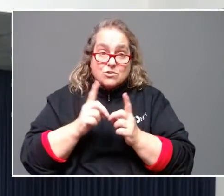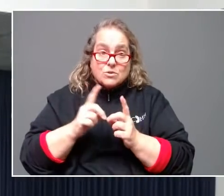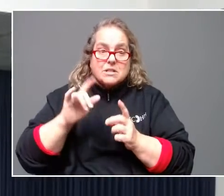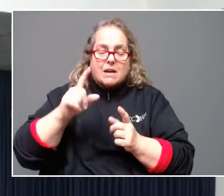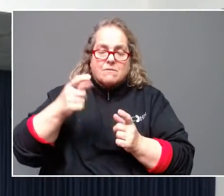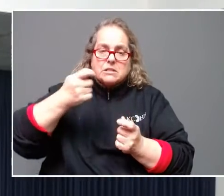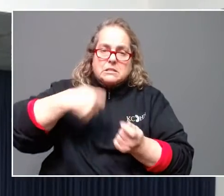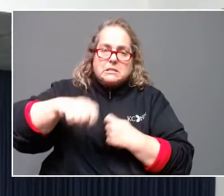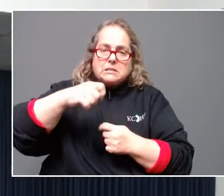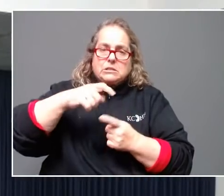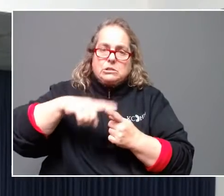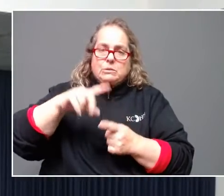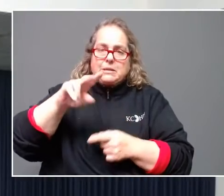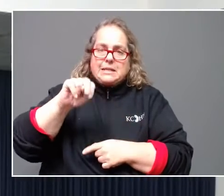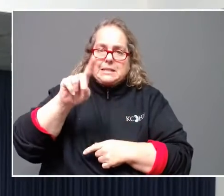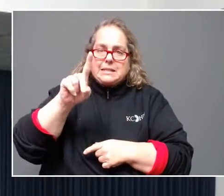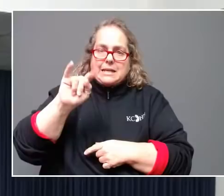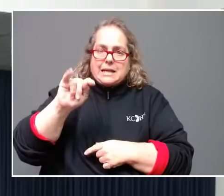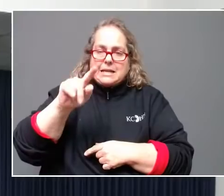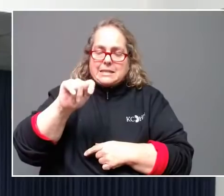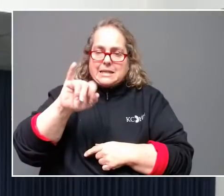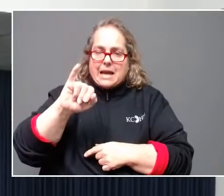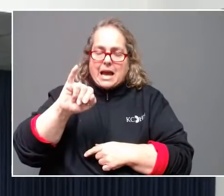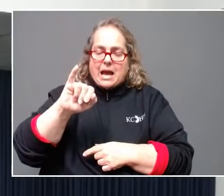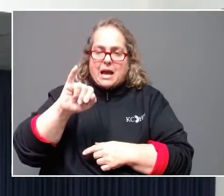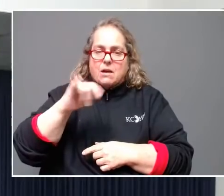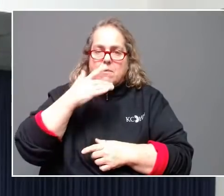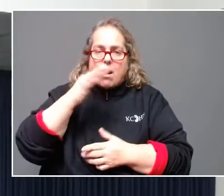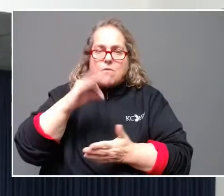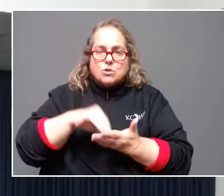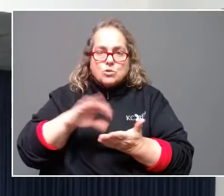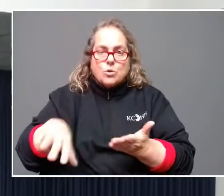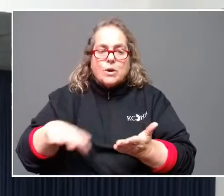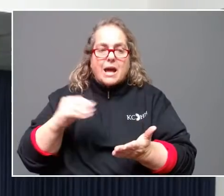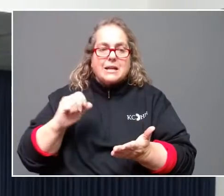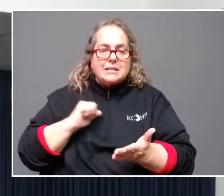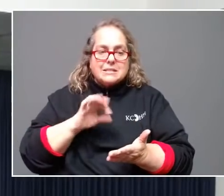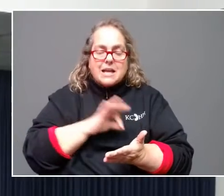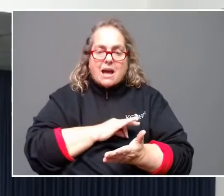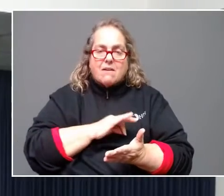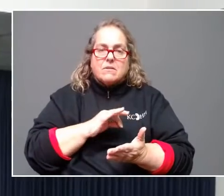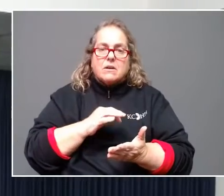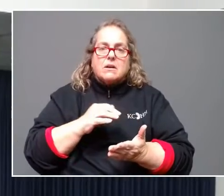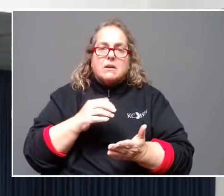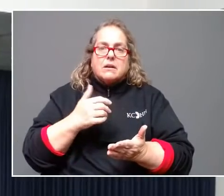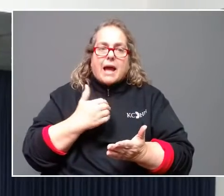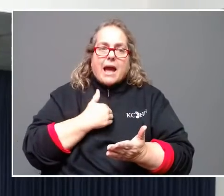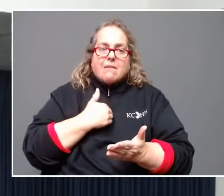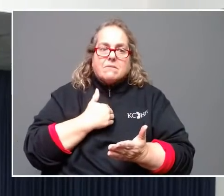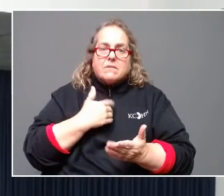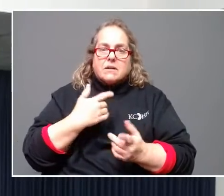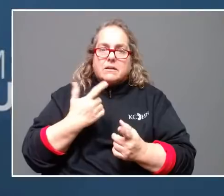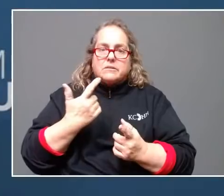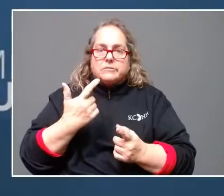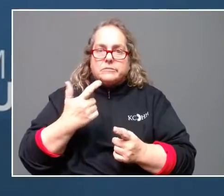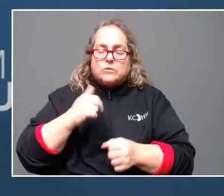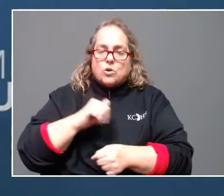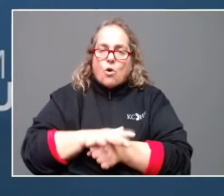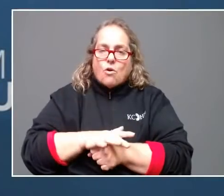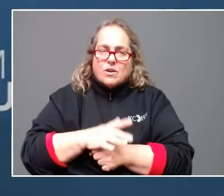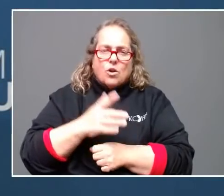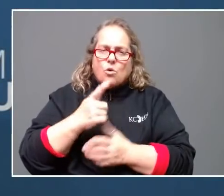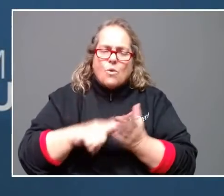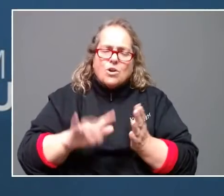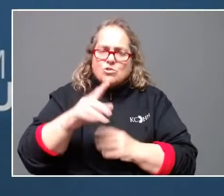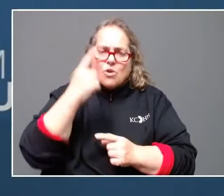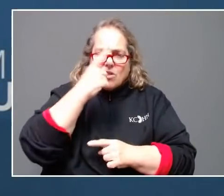of students and staff testing positive. Just kind of walk us through your thoughts of seeing this surge? And Dr. Sack,